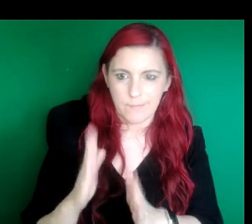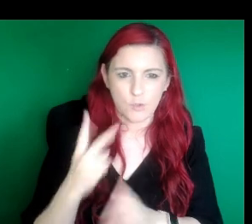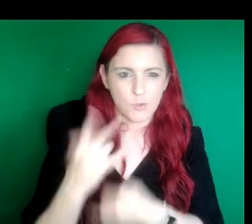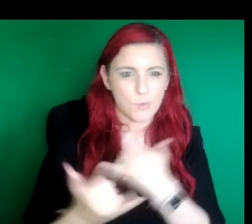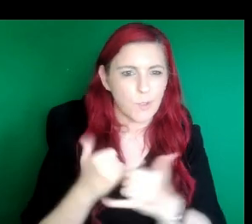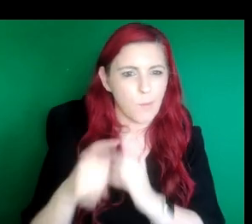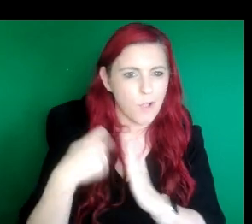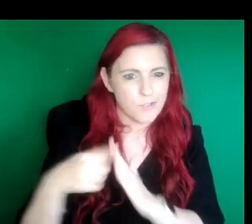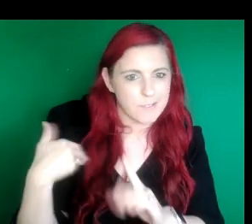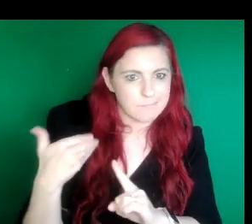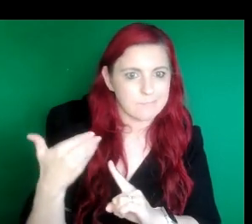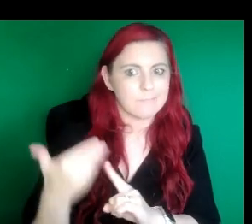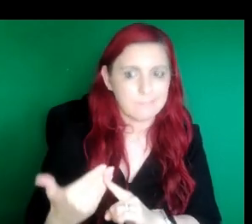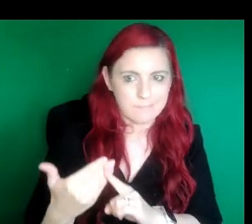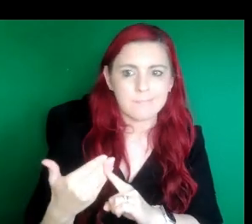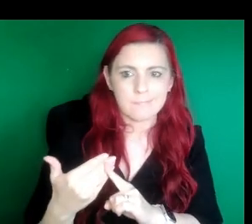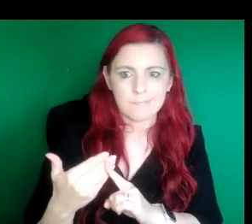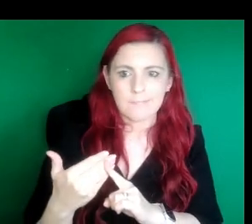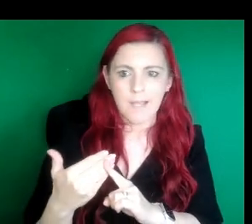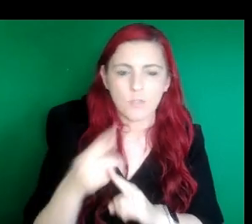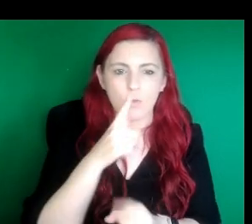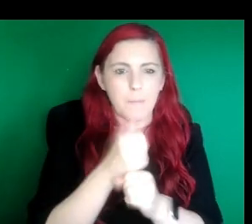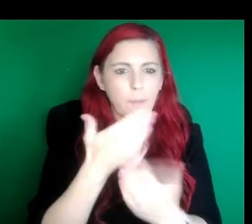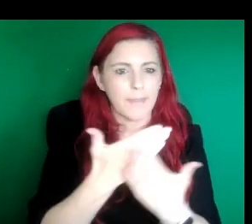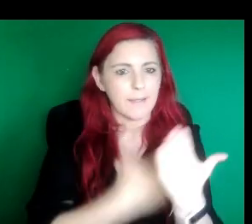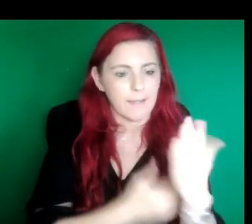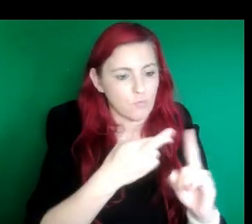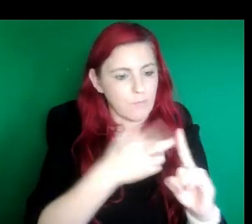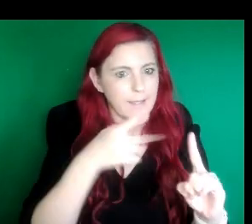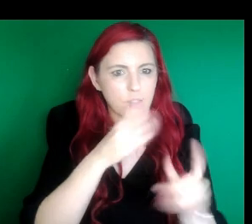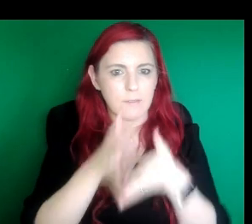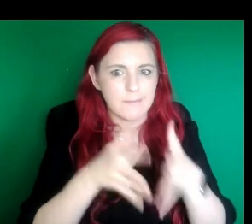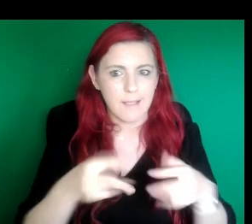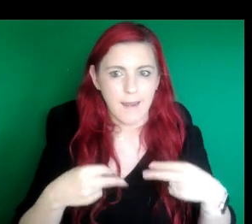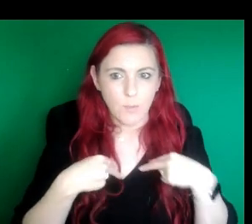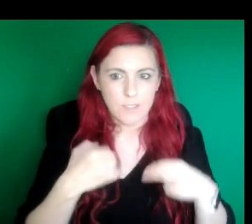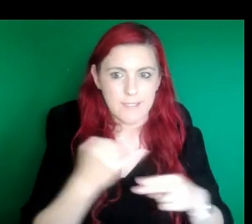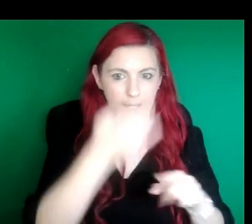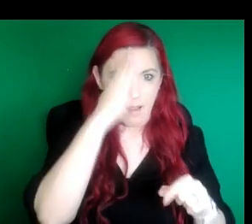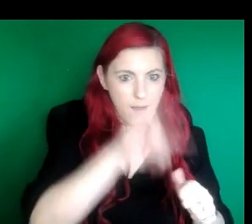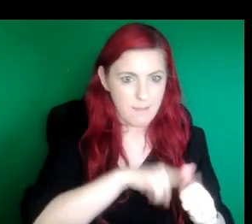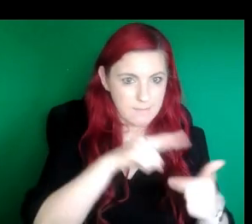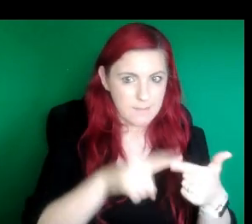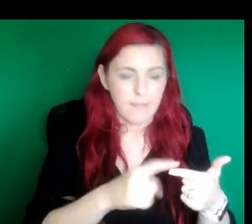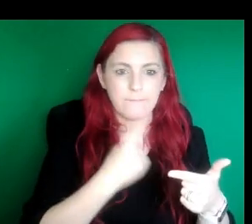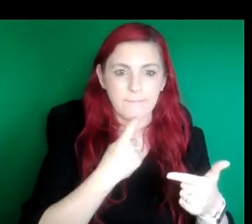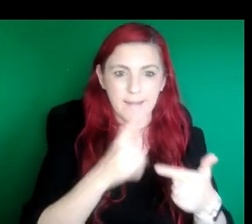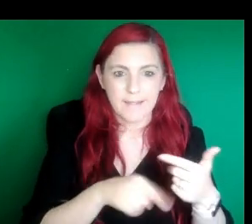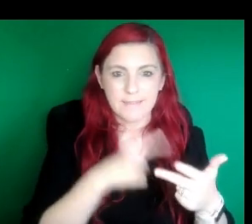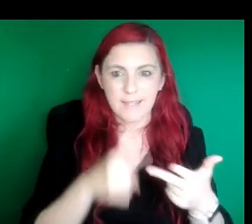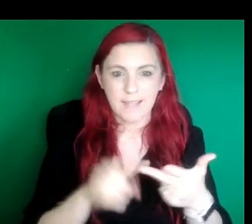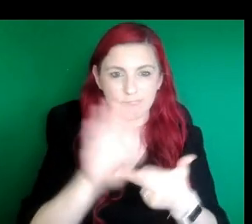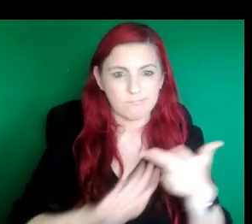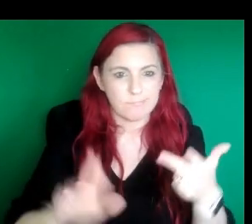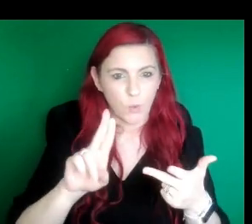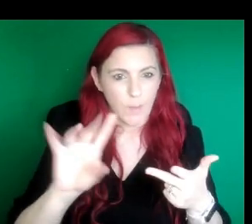with a 2-year research project about legal recognition of sign languages in Ireland, in Finland, and